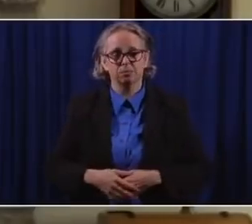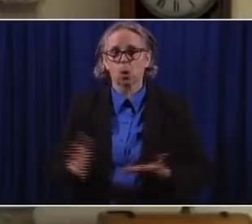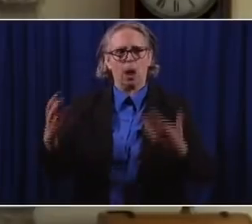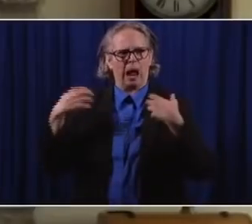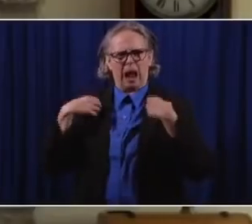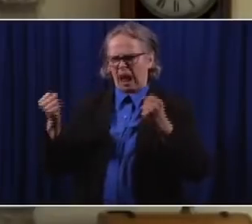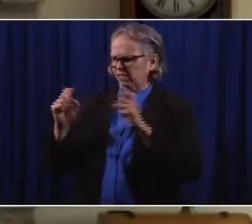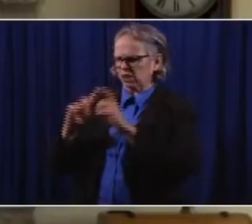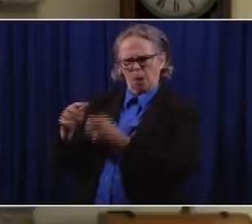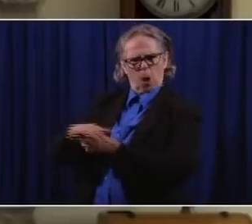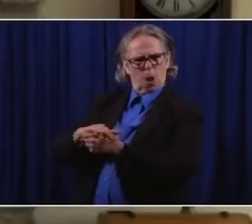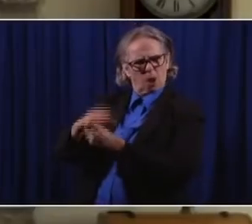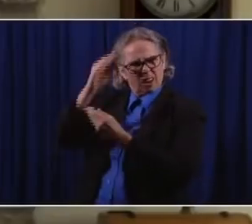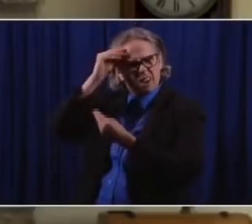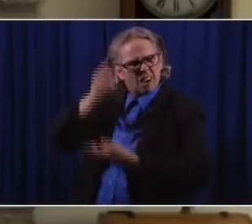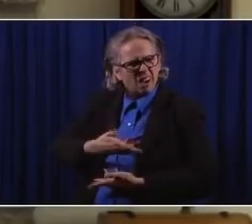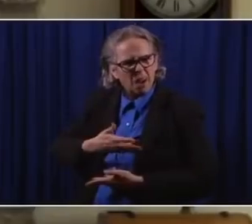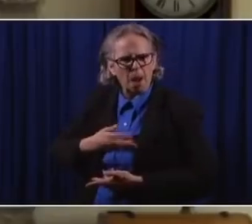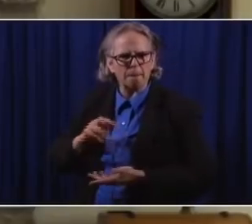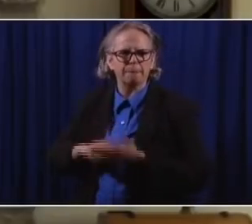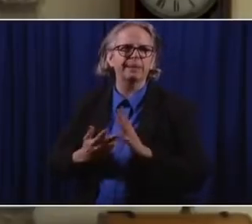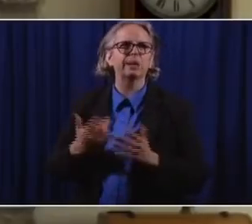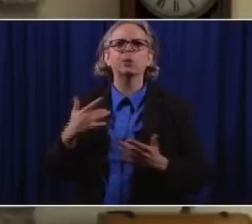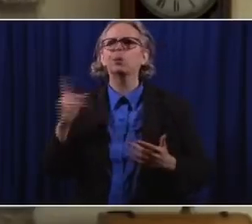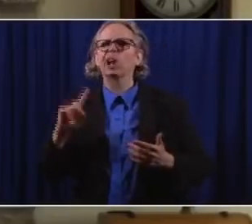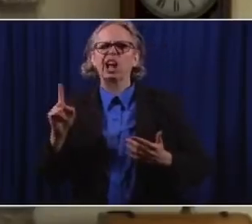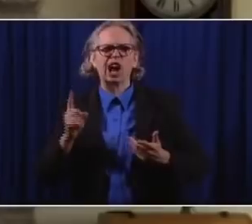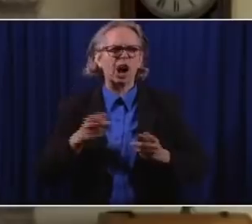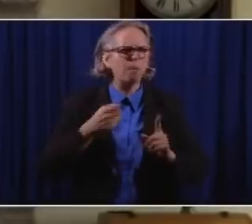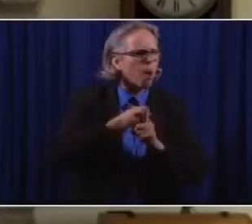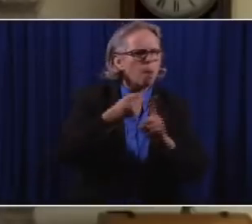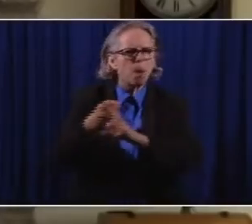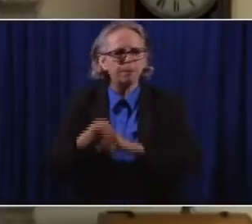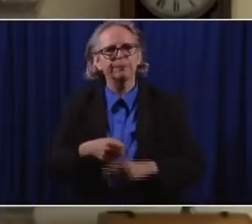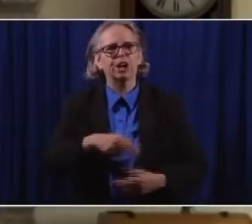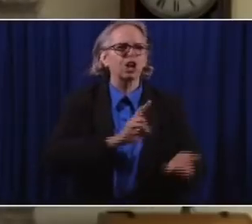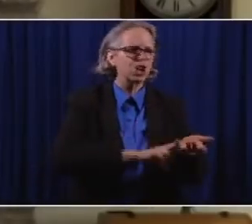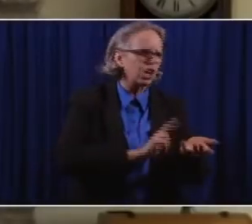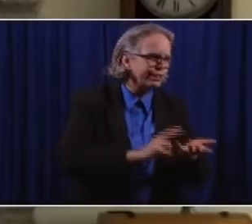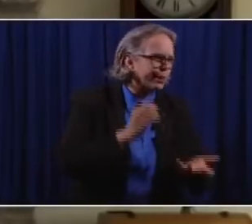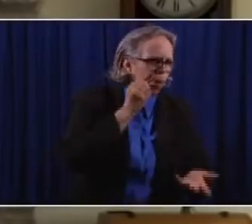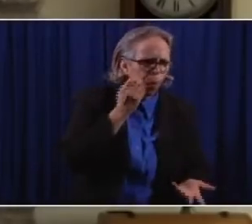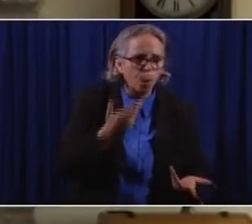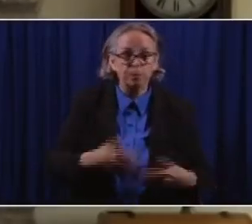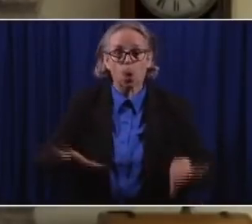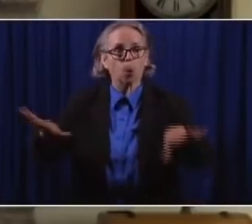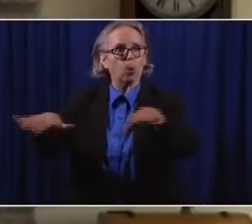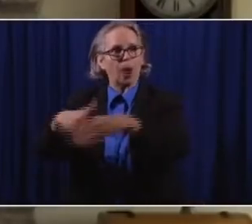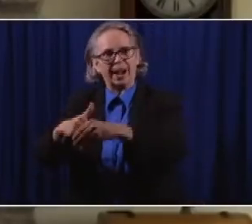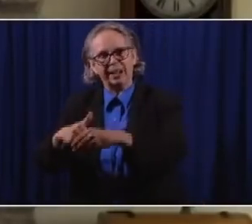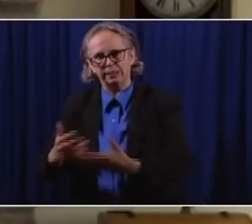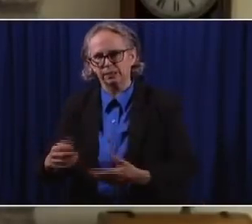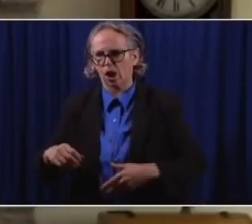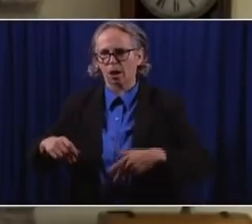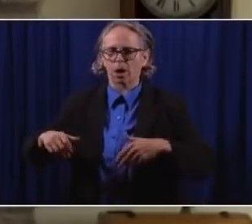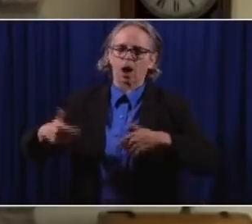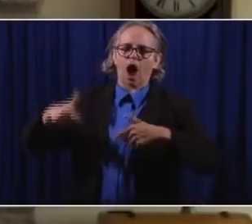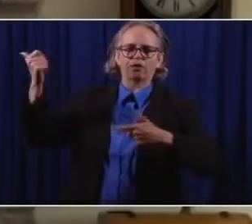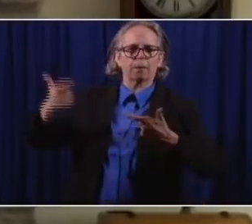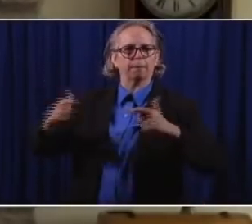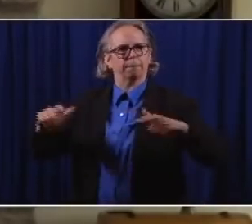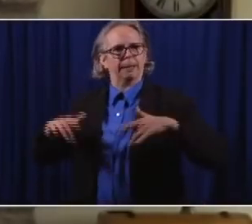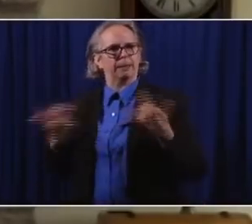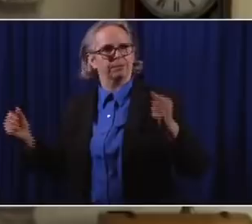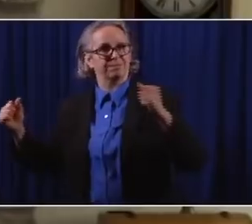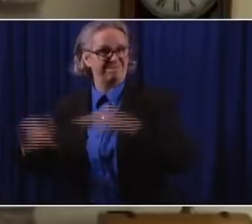some outbreaks in long-term care facilities and at social gatherings such as at weddings. Ashland County, they are red